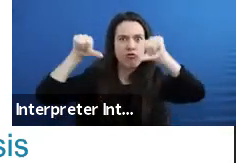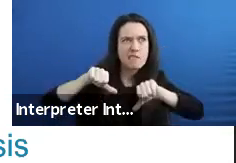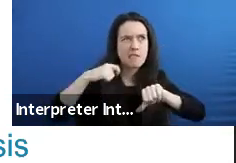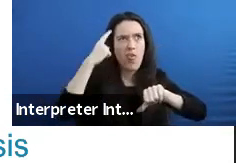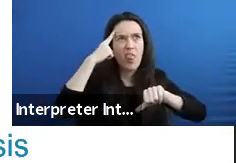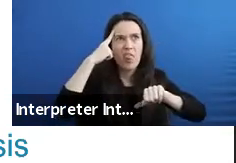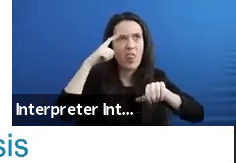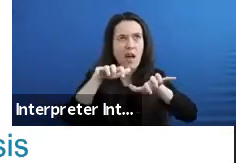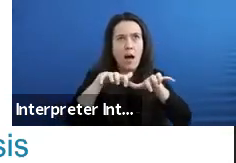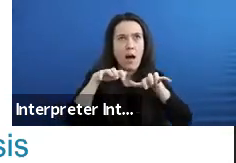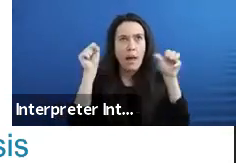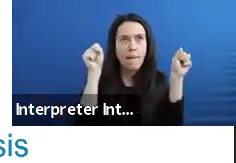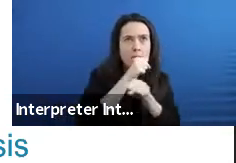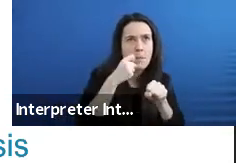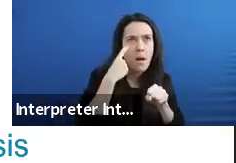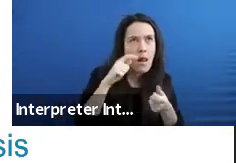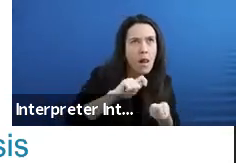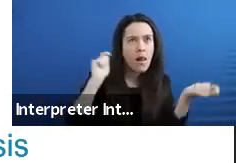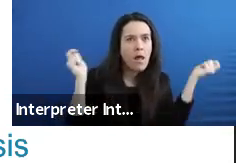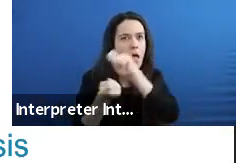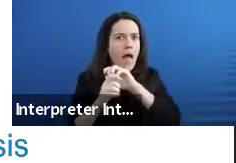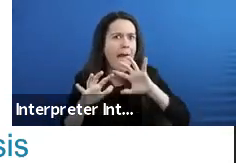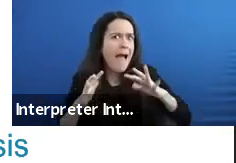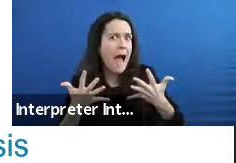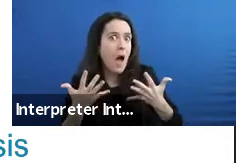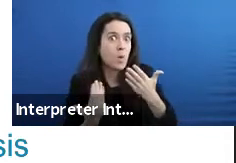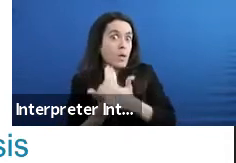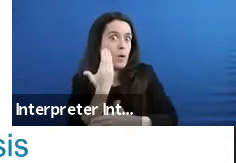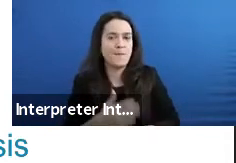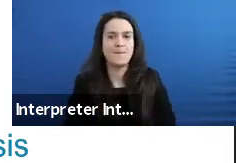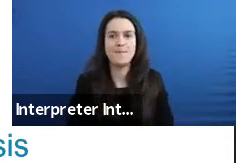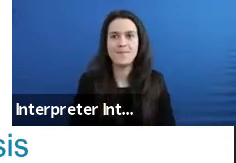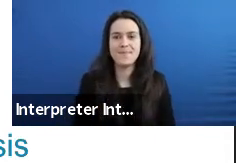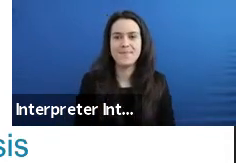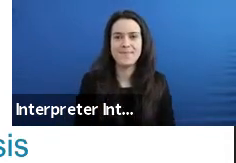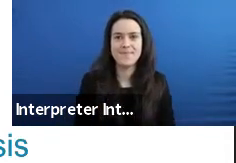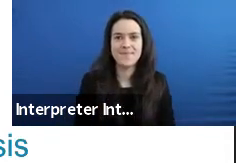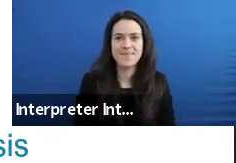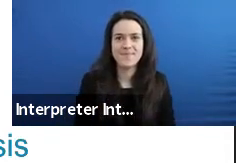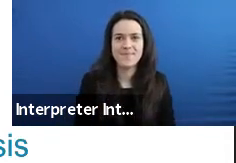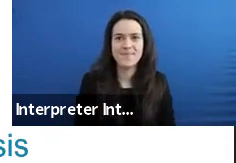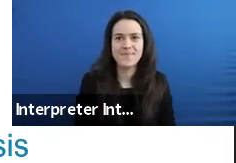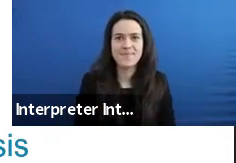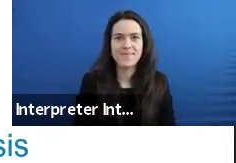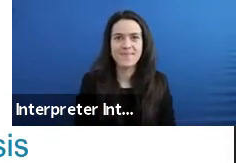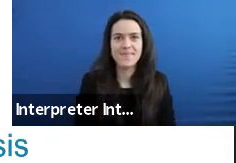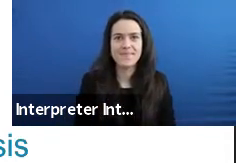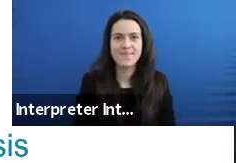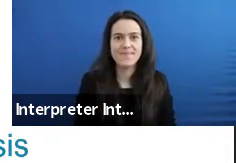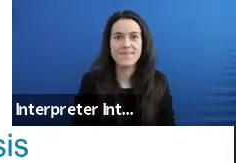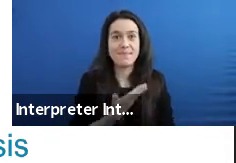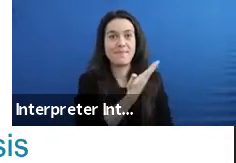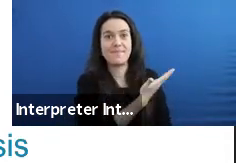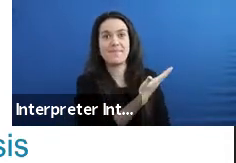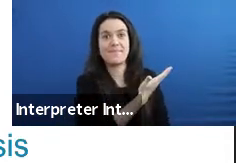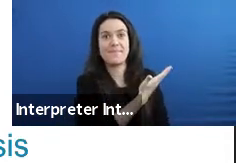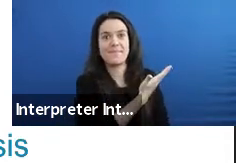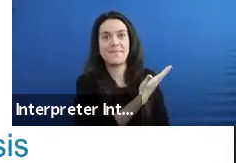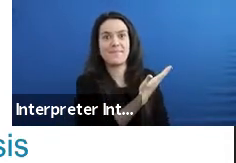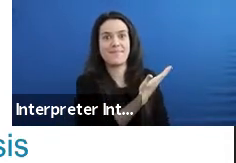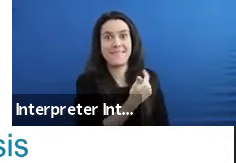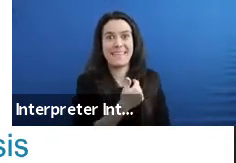or sustainable new business model. Yeah, if you can move on to the next slide. Sorry if I'm speaking quite